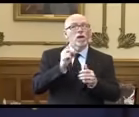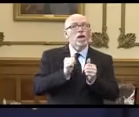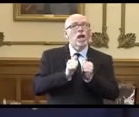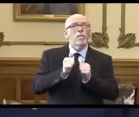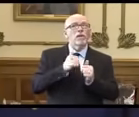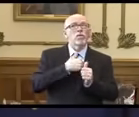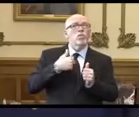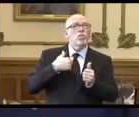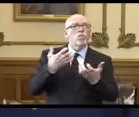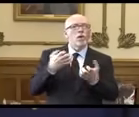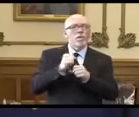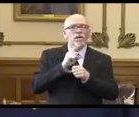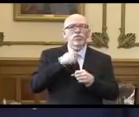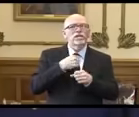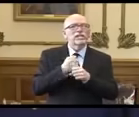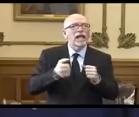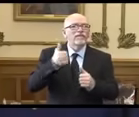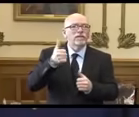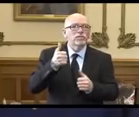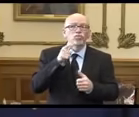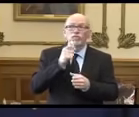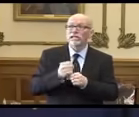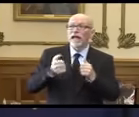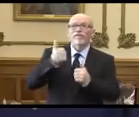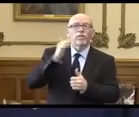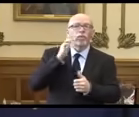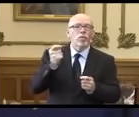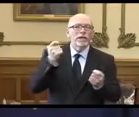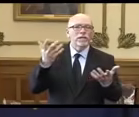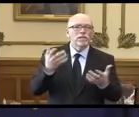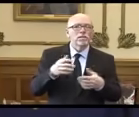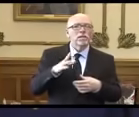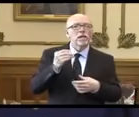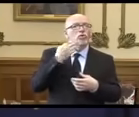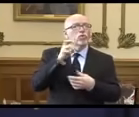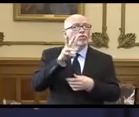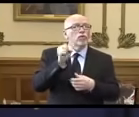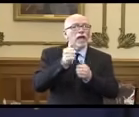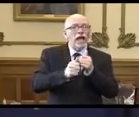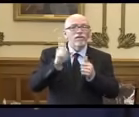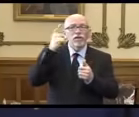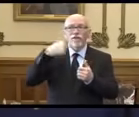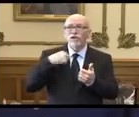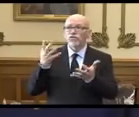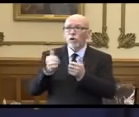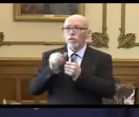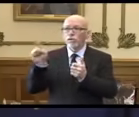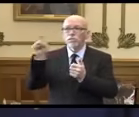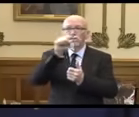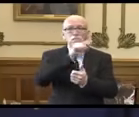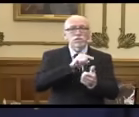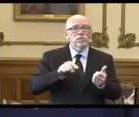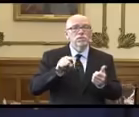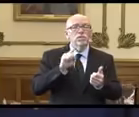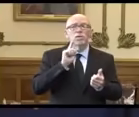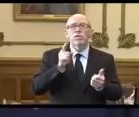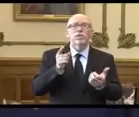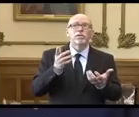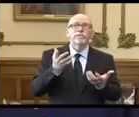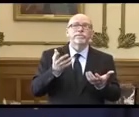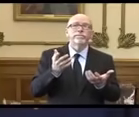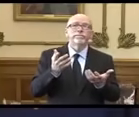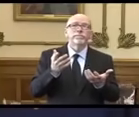to be the safest. And the good news is with every governor that I talk to, again, multiple, I'll